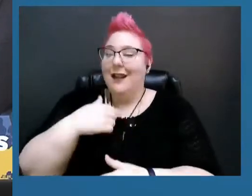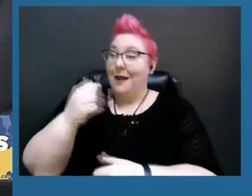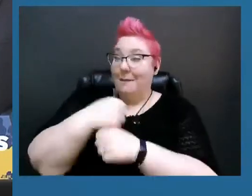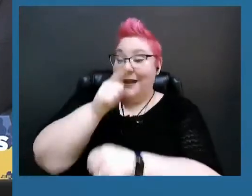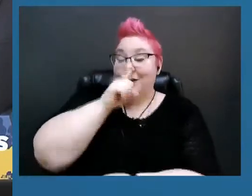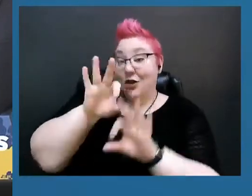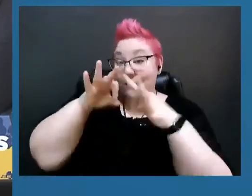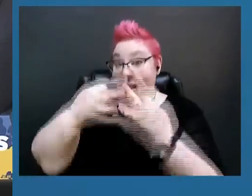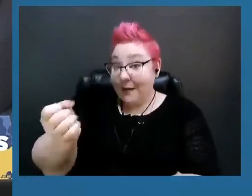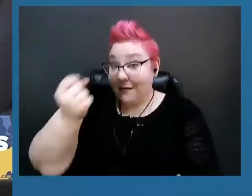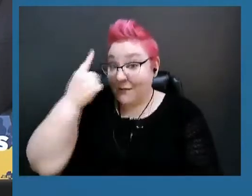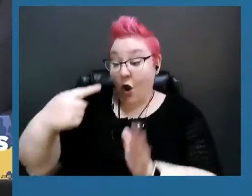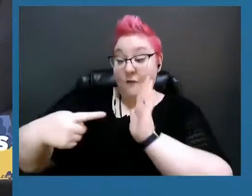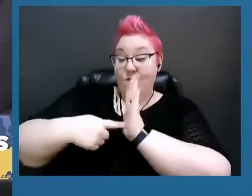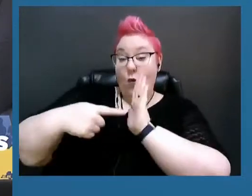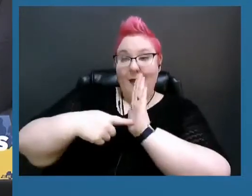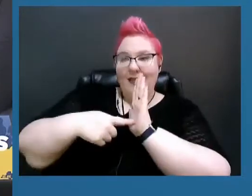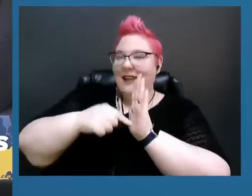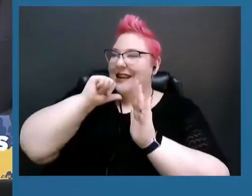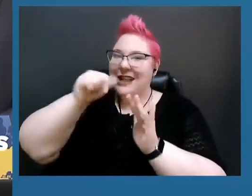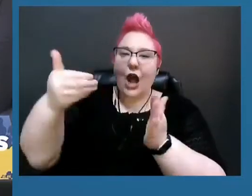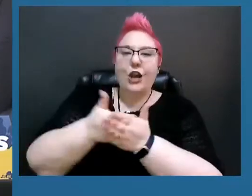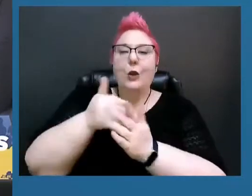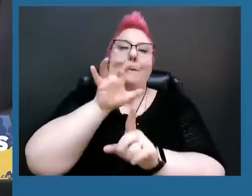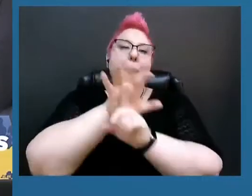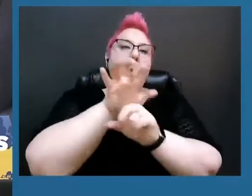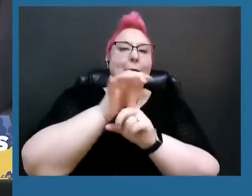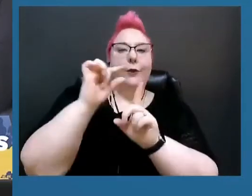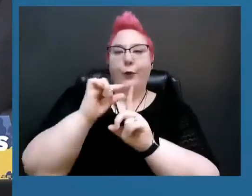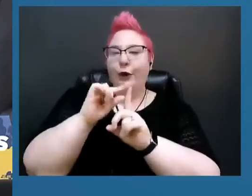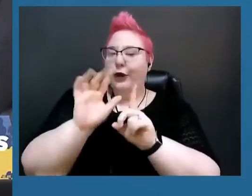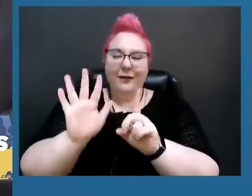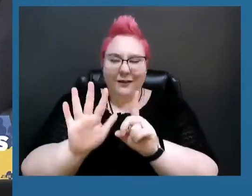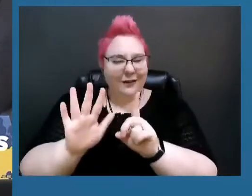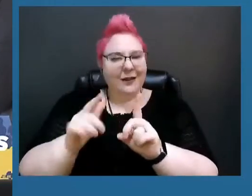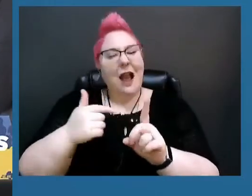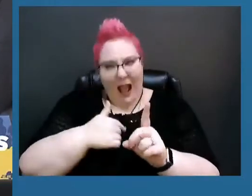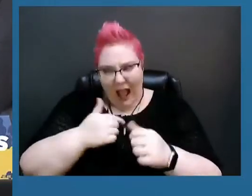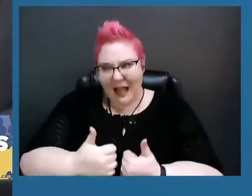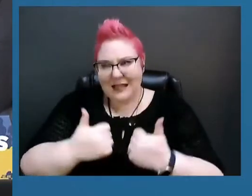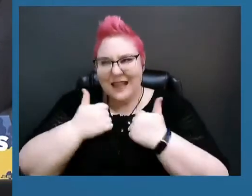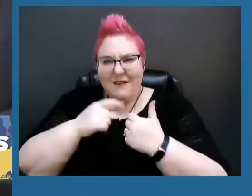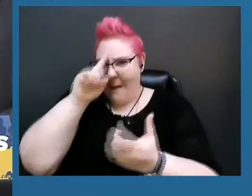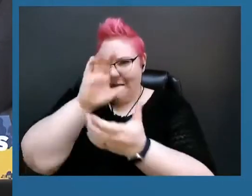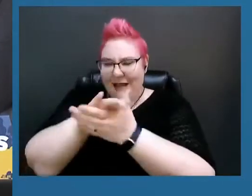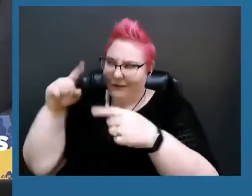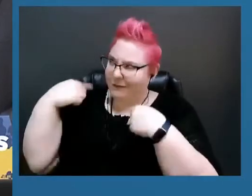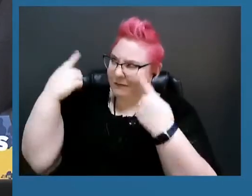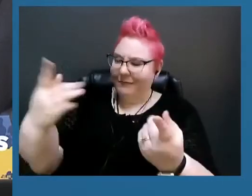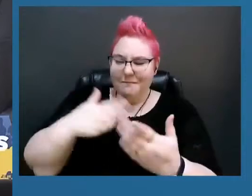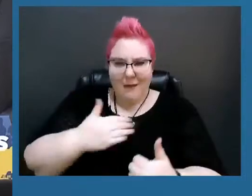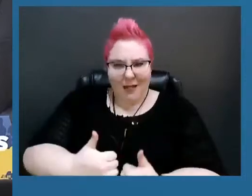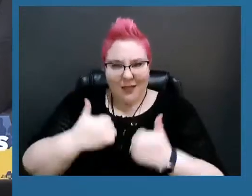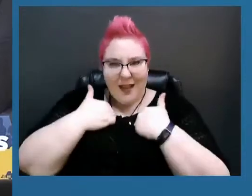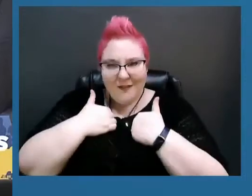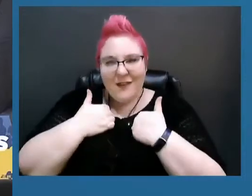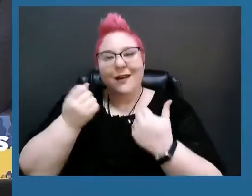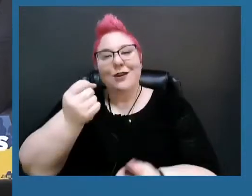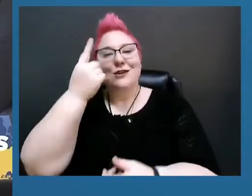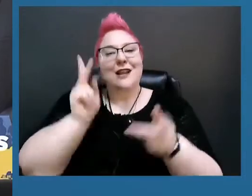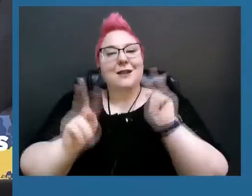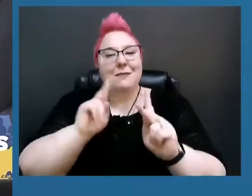that affordability is not a new buzzword for me. It's something I've lived with my whole life, understanding the people who